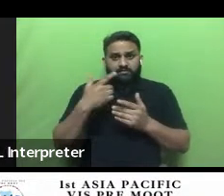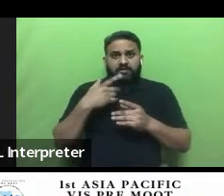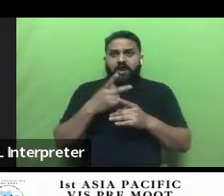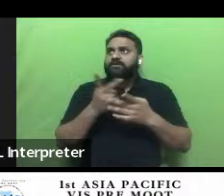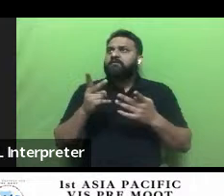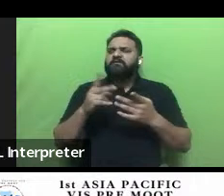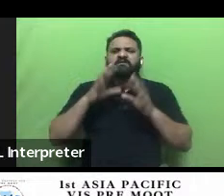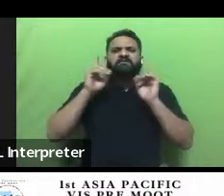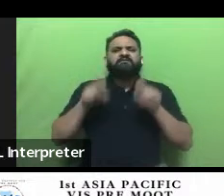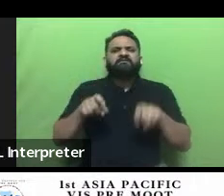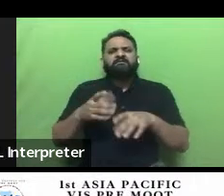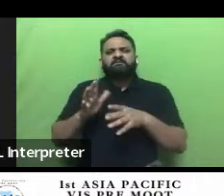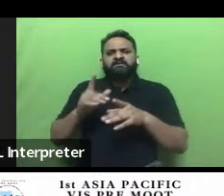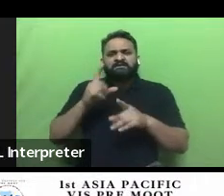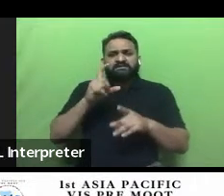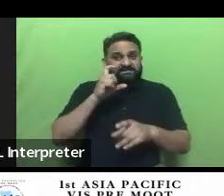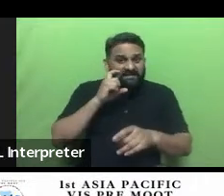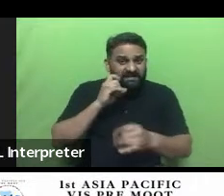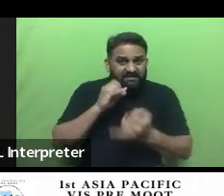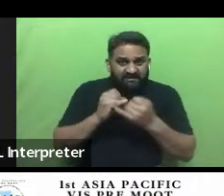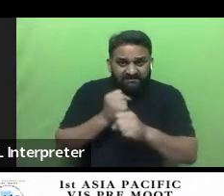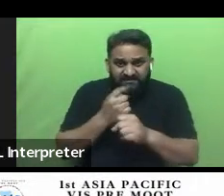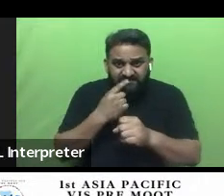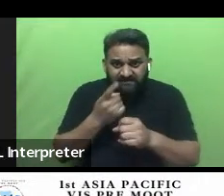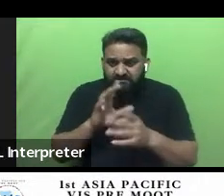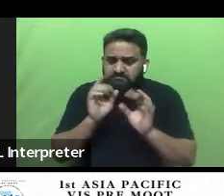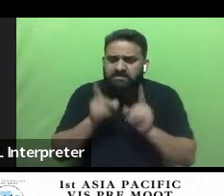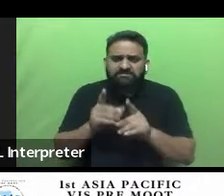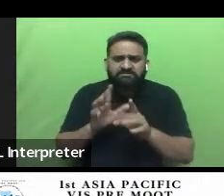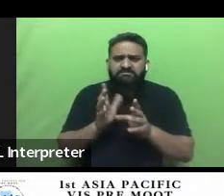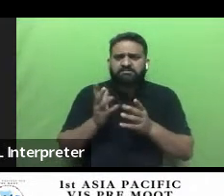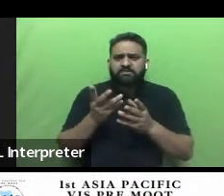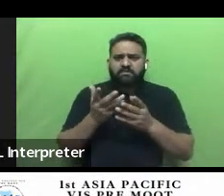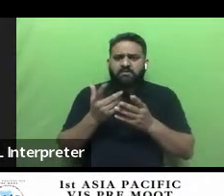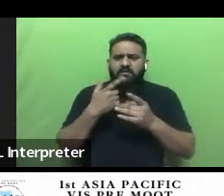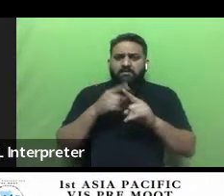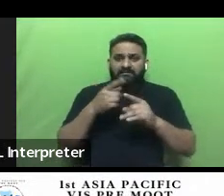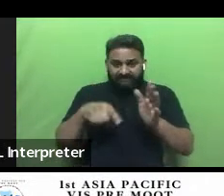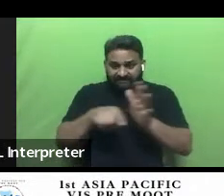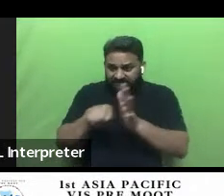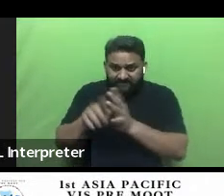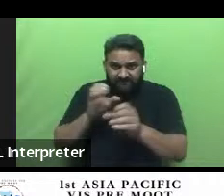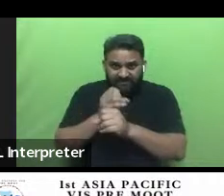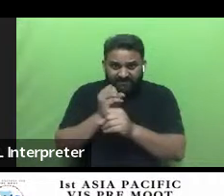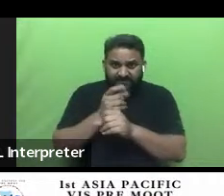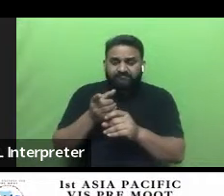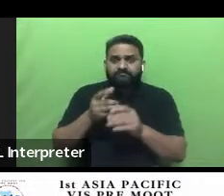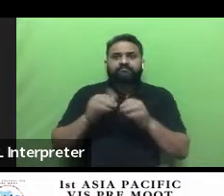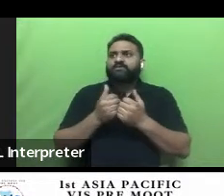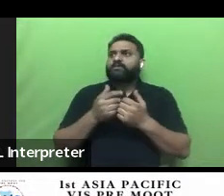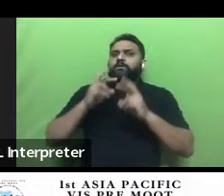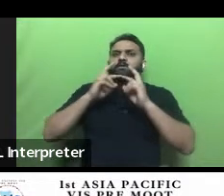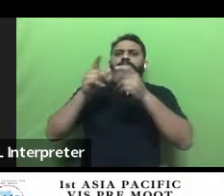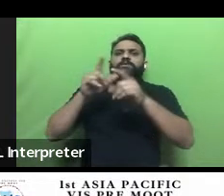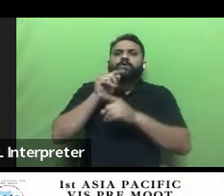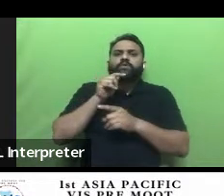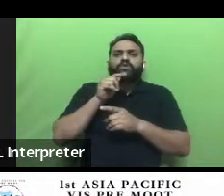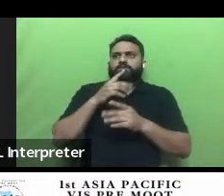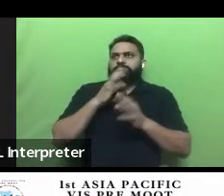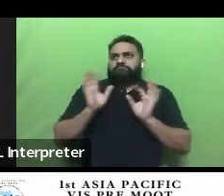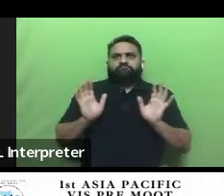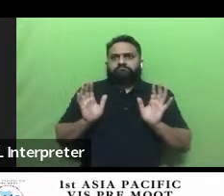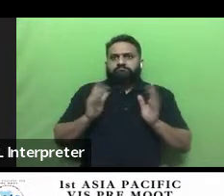requirement under the CISG for contract formation. And so the lack of a signature on behalf of the respondent is not fatal to